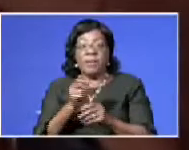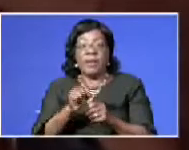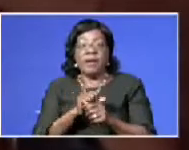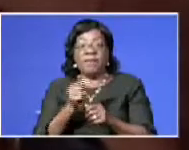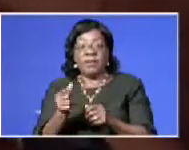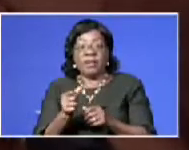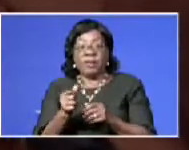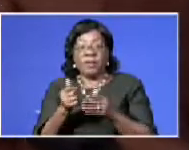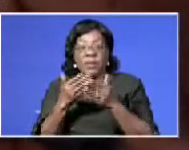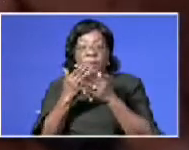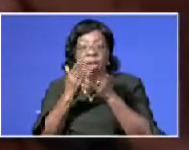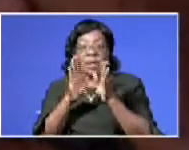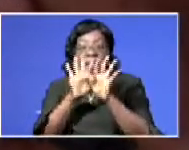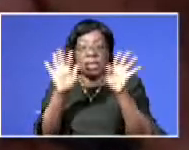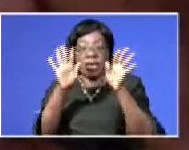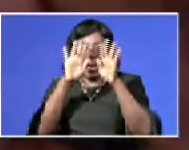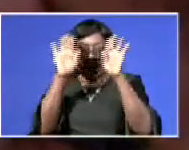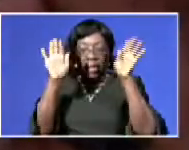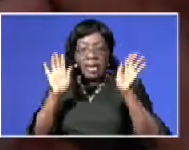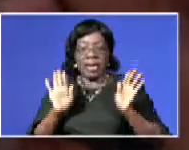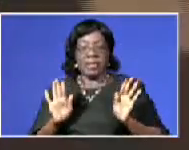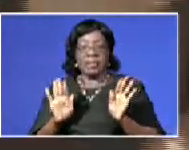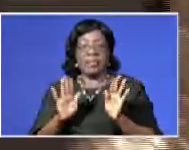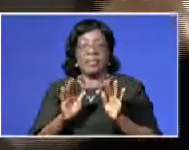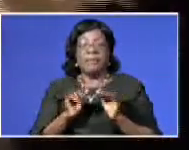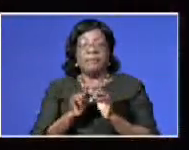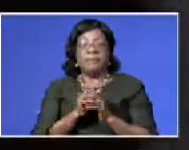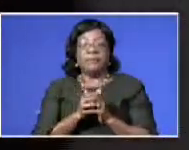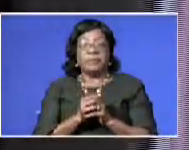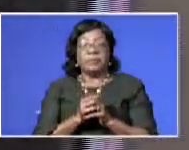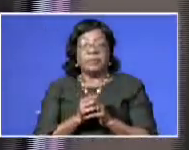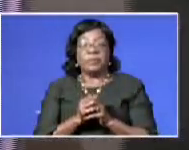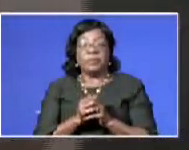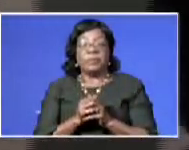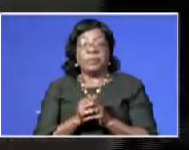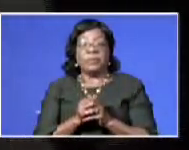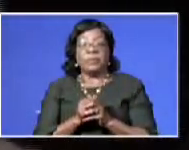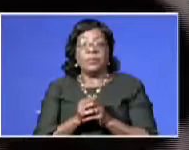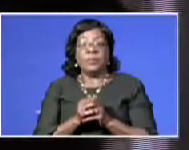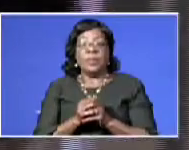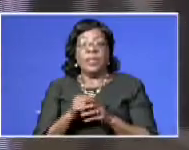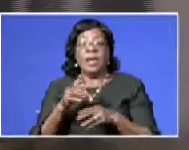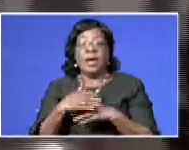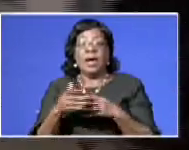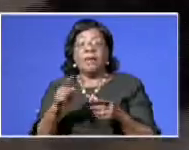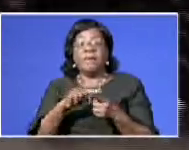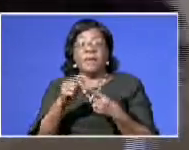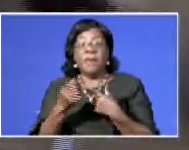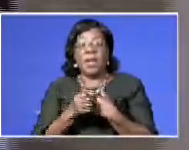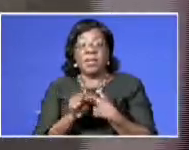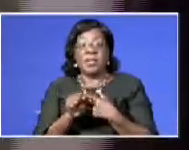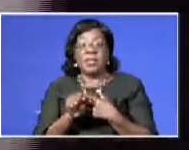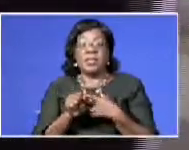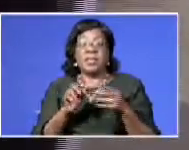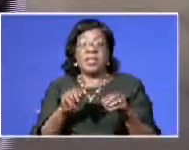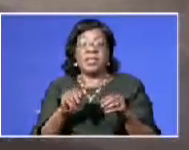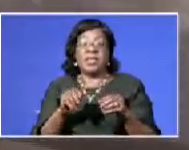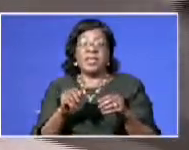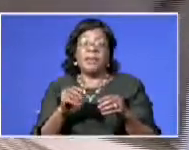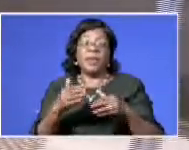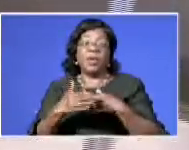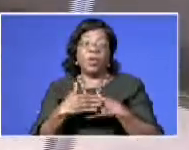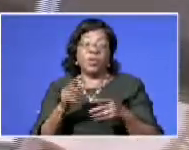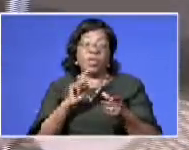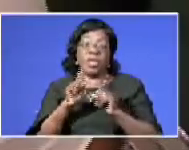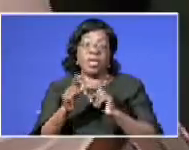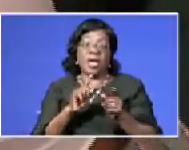a plexiglass in order to cater to our clients. While not seeing clients for months, both Reed and Maycock said they have kept in close contact with